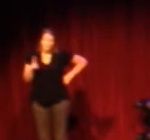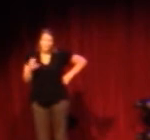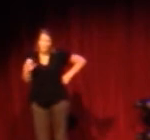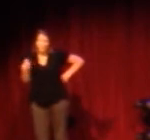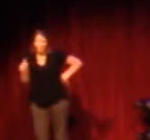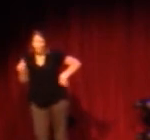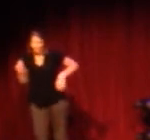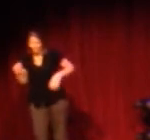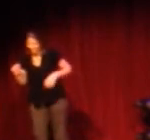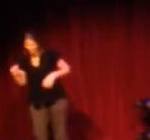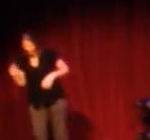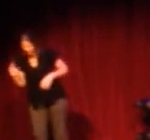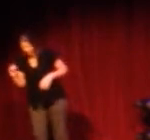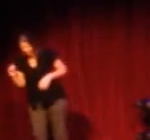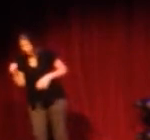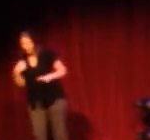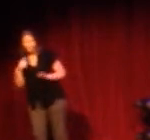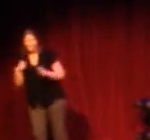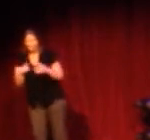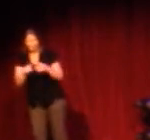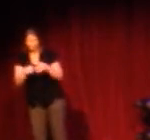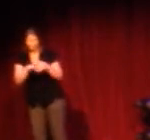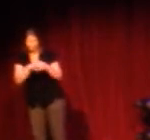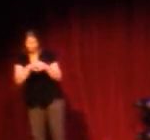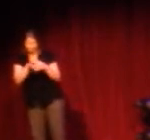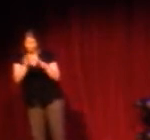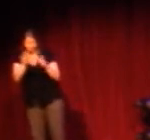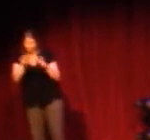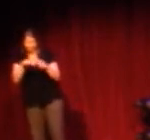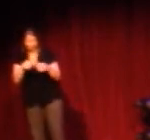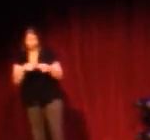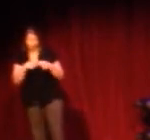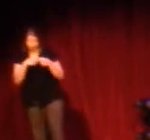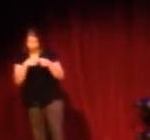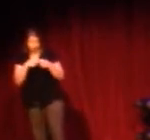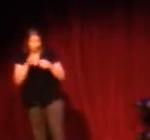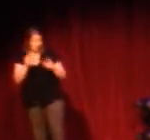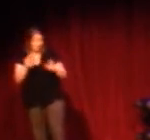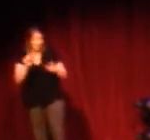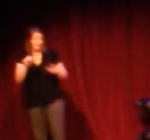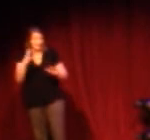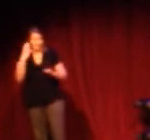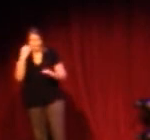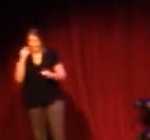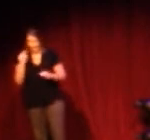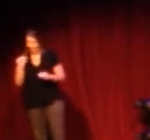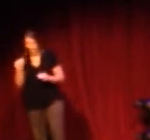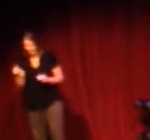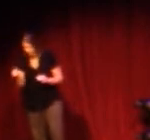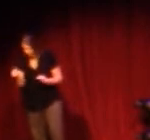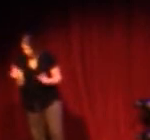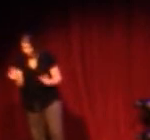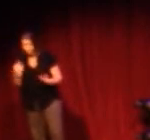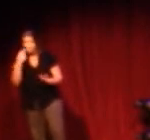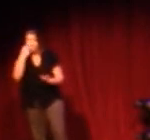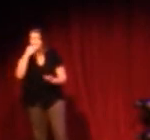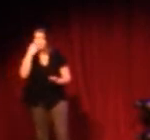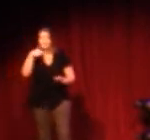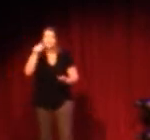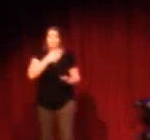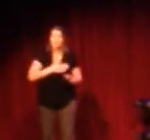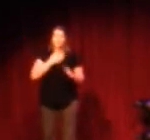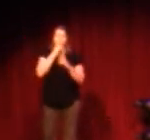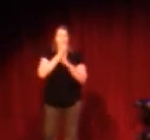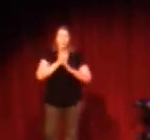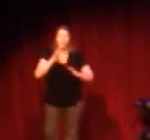Where the bug is tricky. I'm just gonna take a second to take a nap. You guys should just... Let's keep real